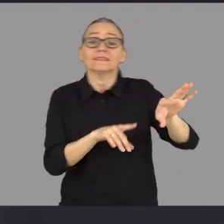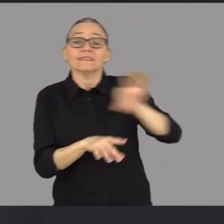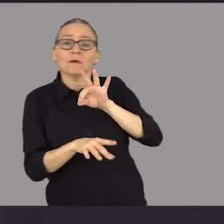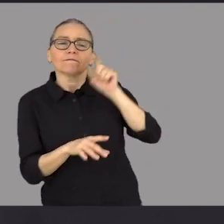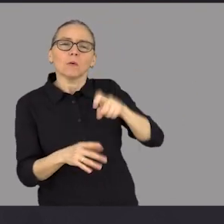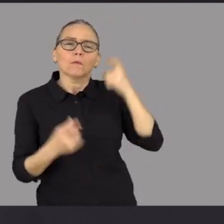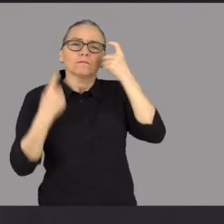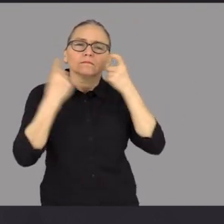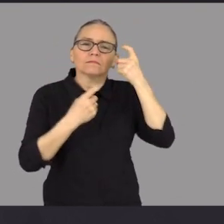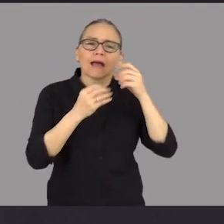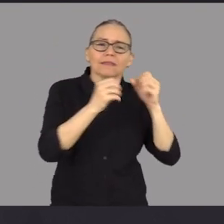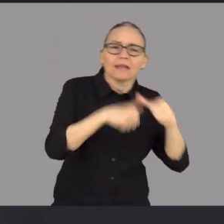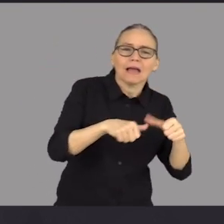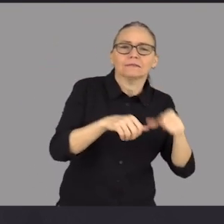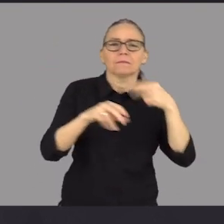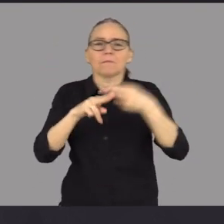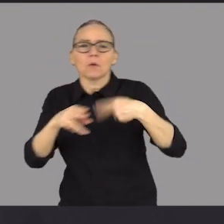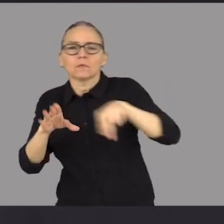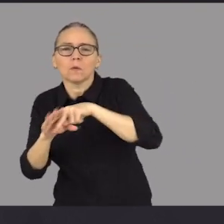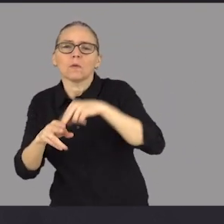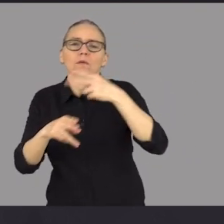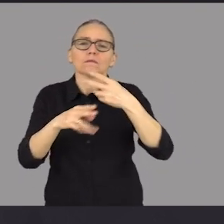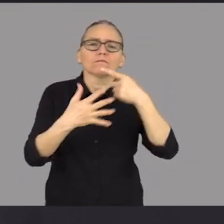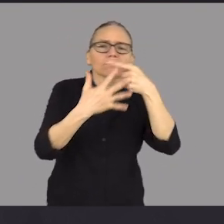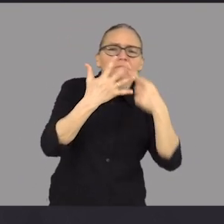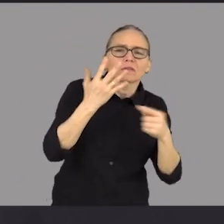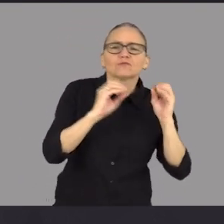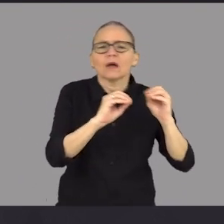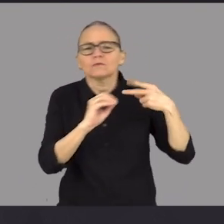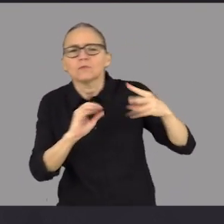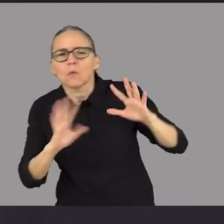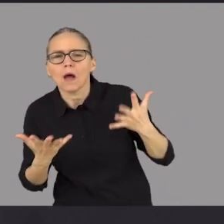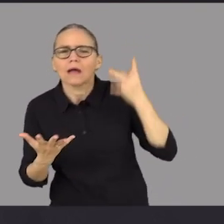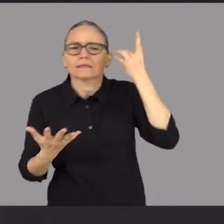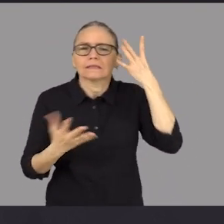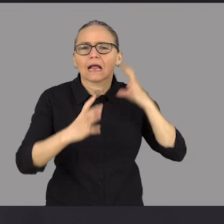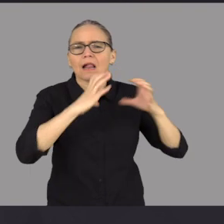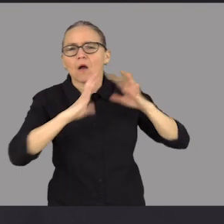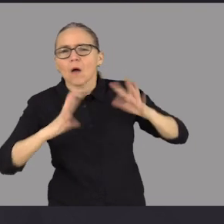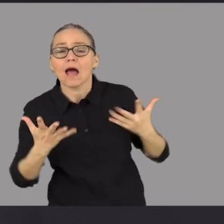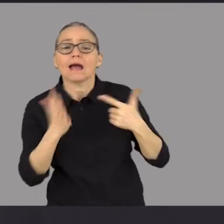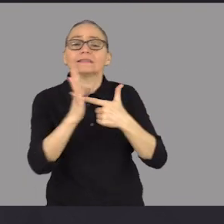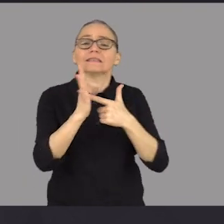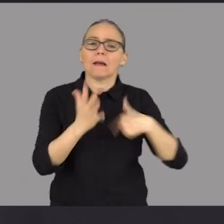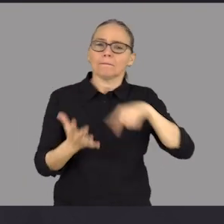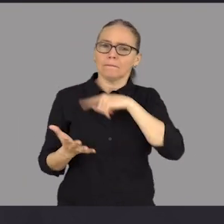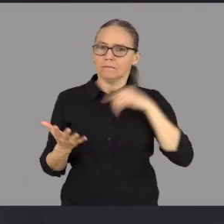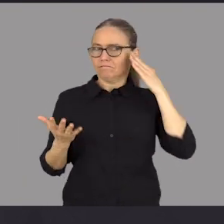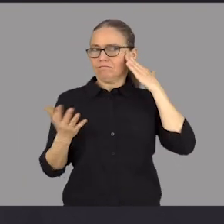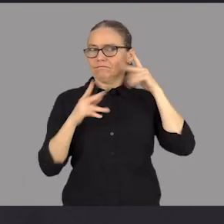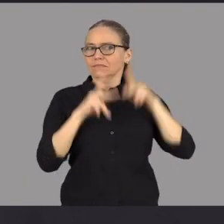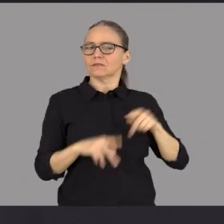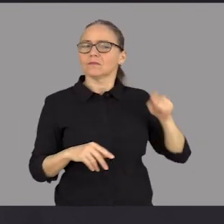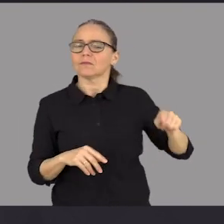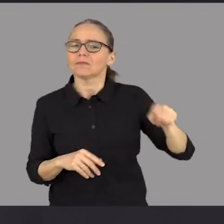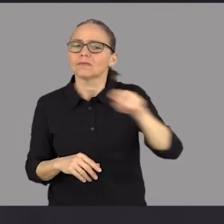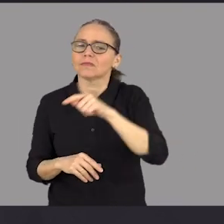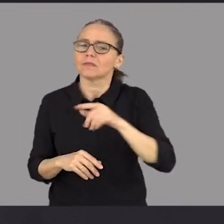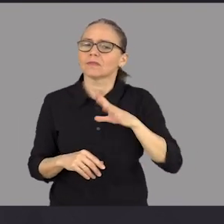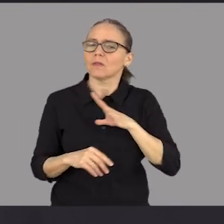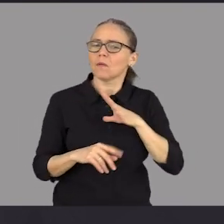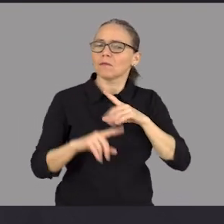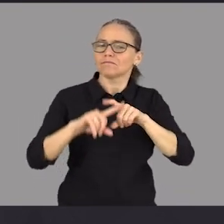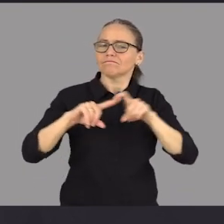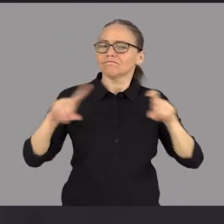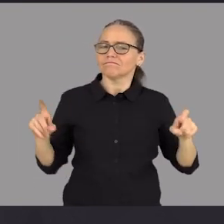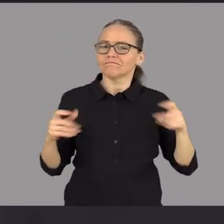to be mindful and avoid making assumptions about a candidate based on their address, pronouns,